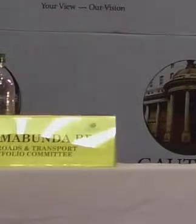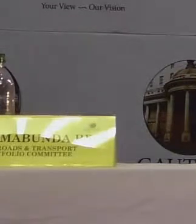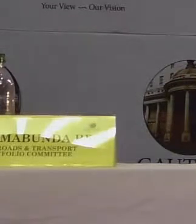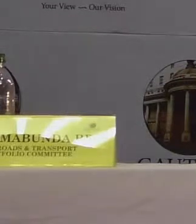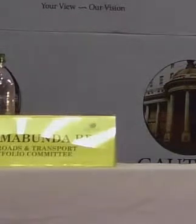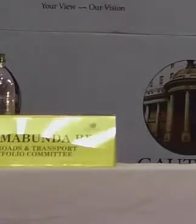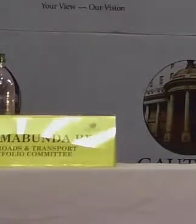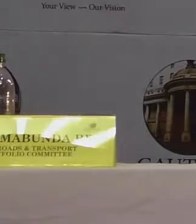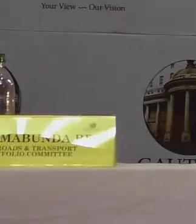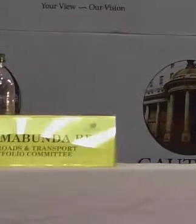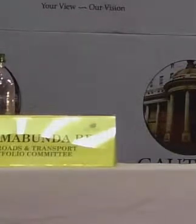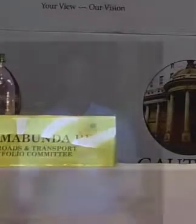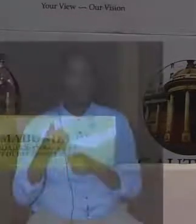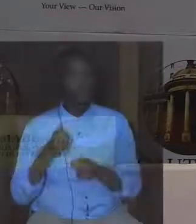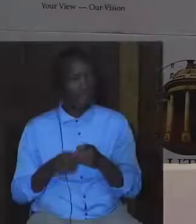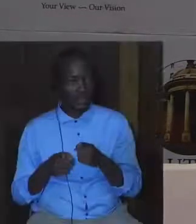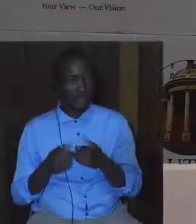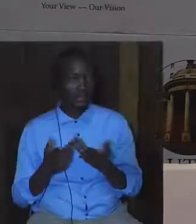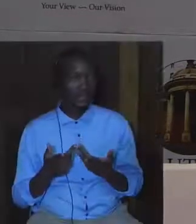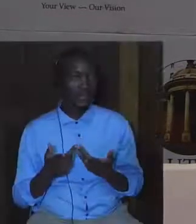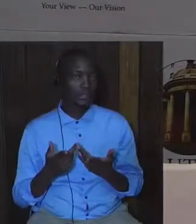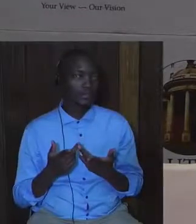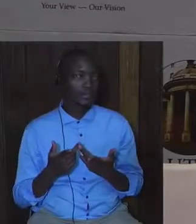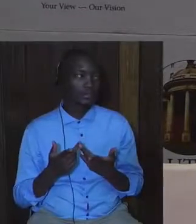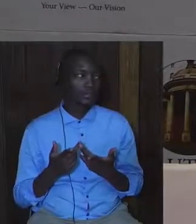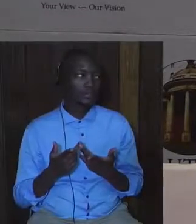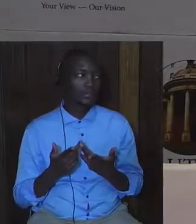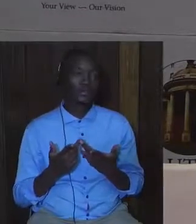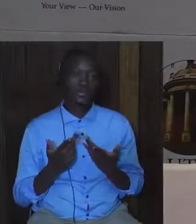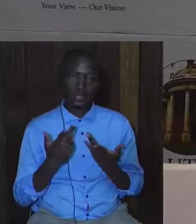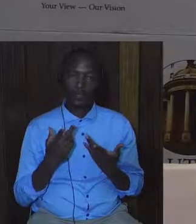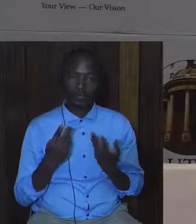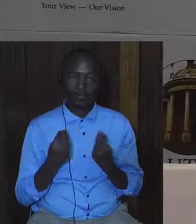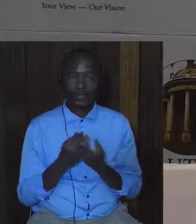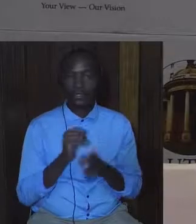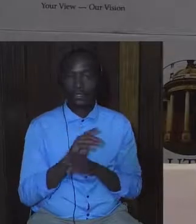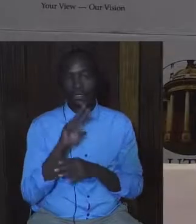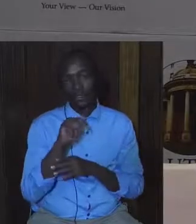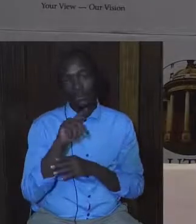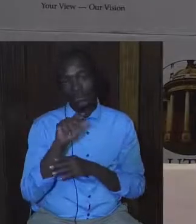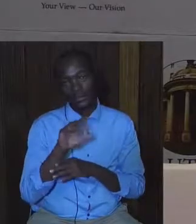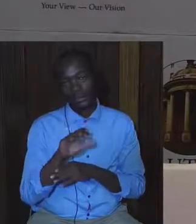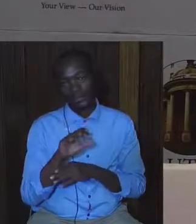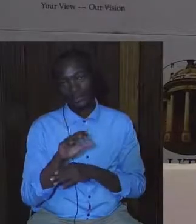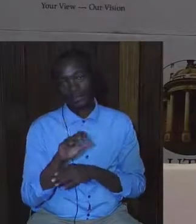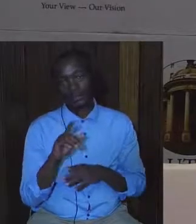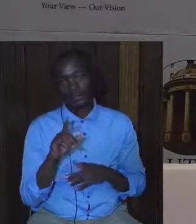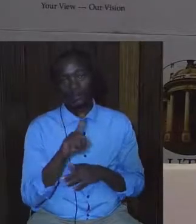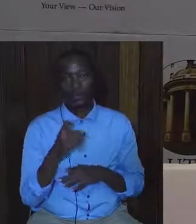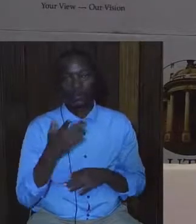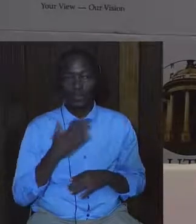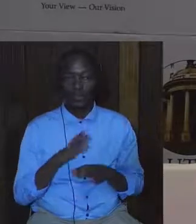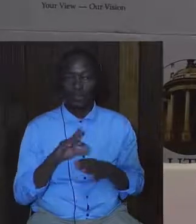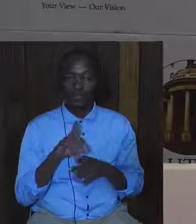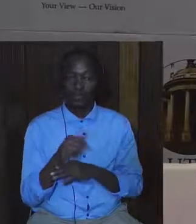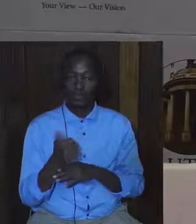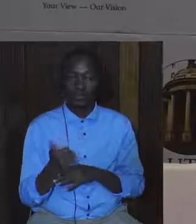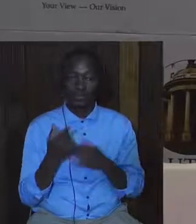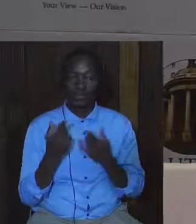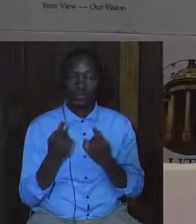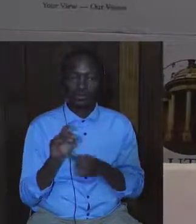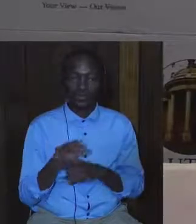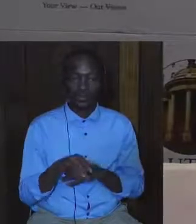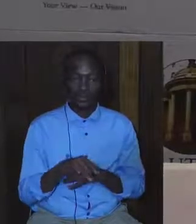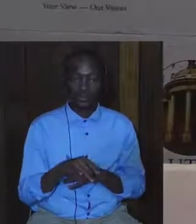would need us to have that engagement with the MEC. So what I would want to do then, so we will do